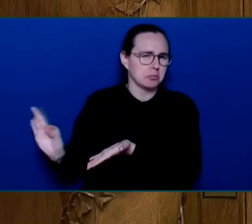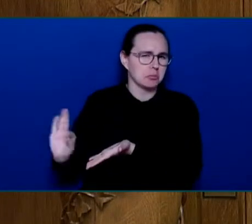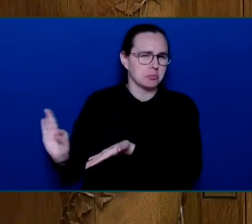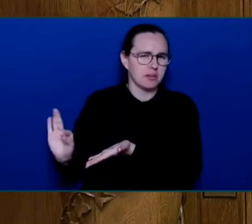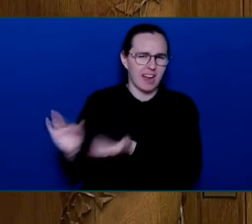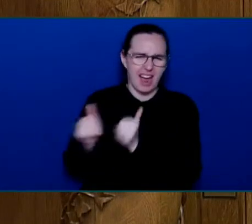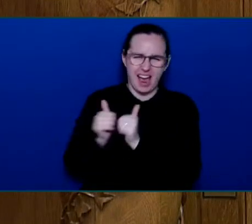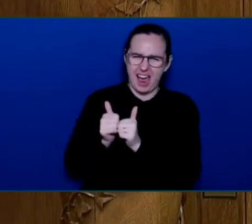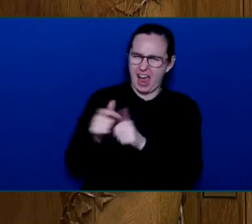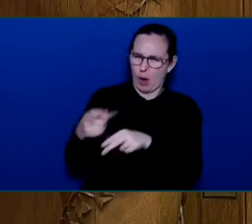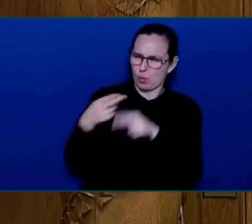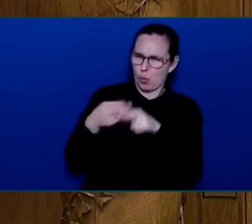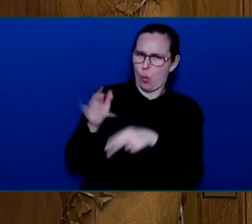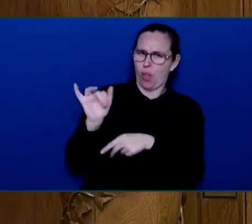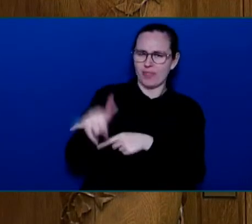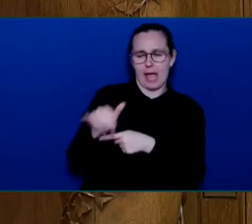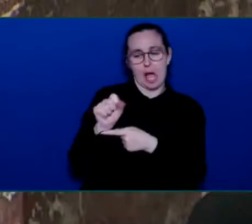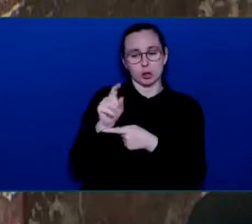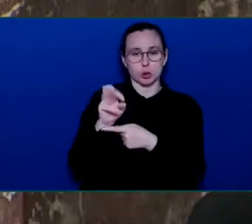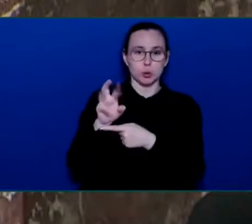Stewardship.